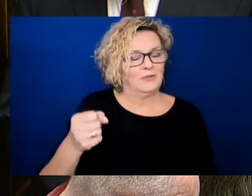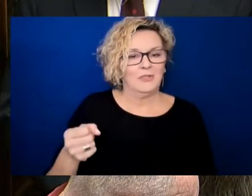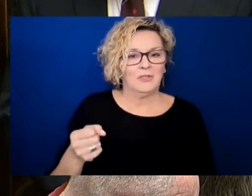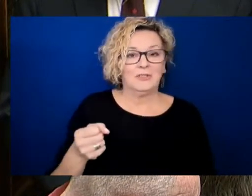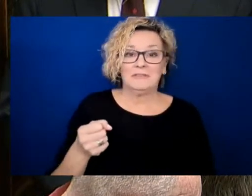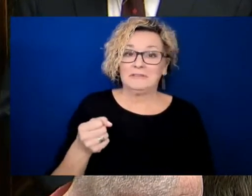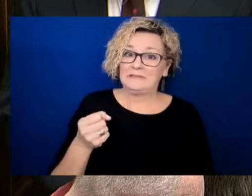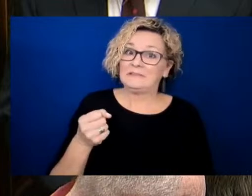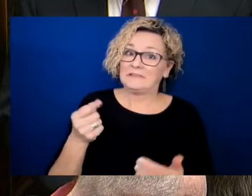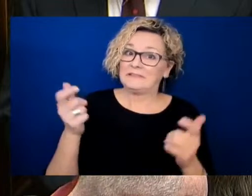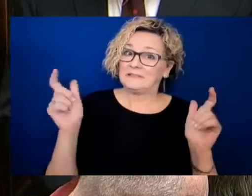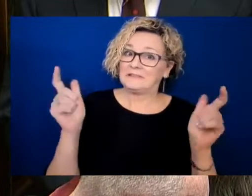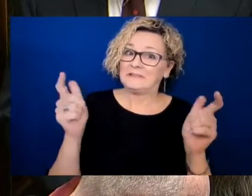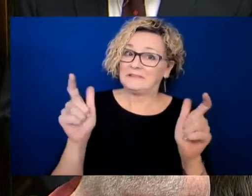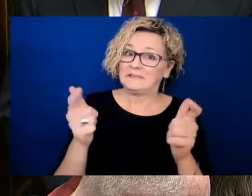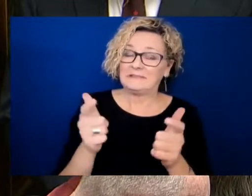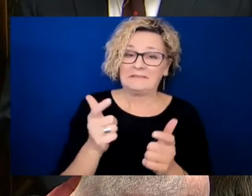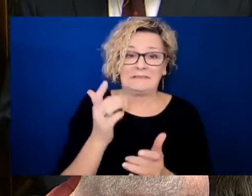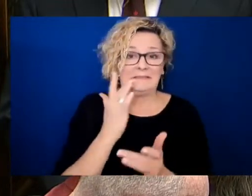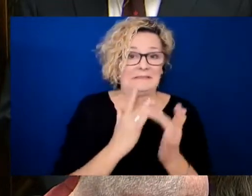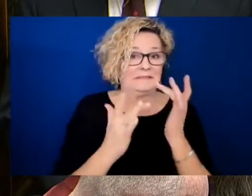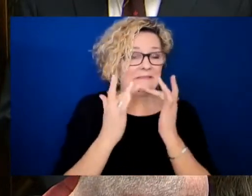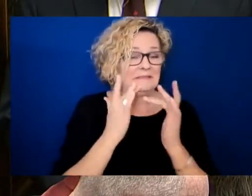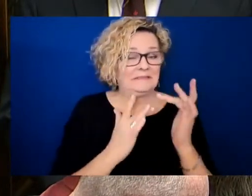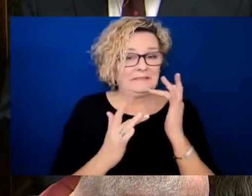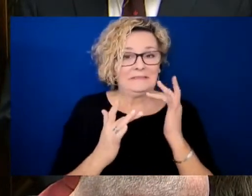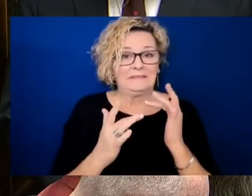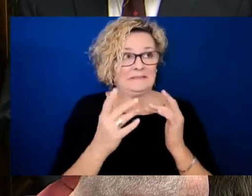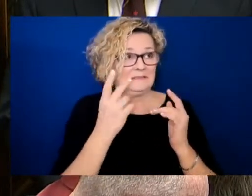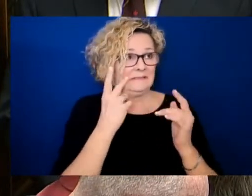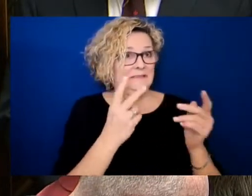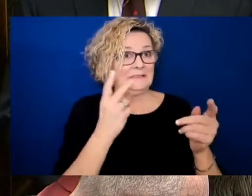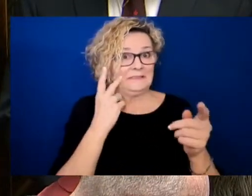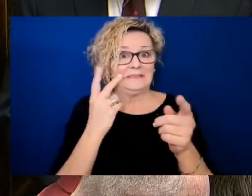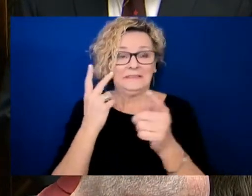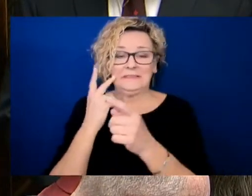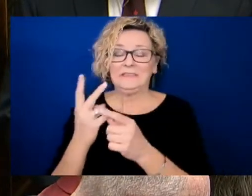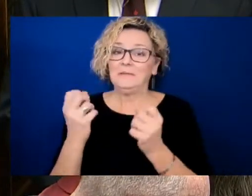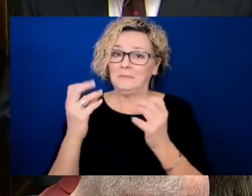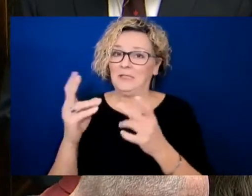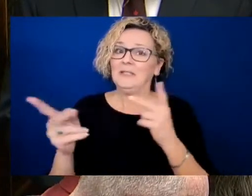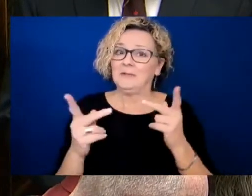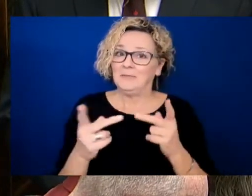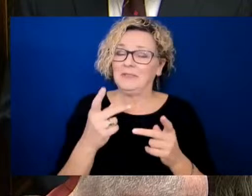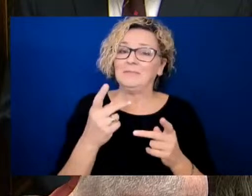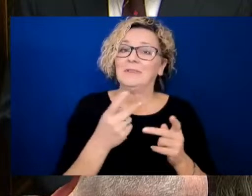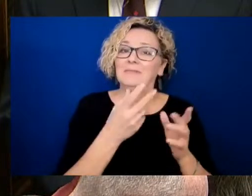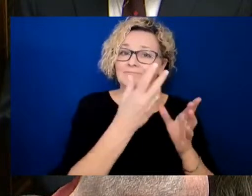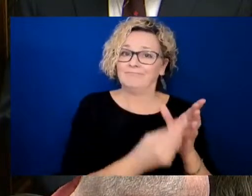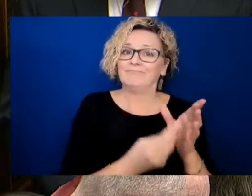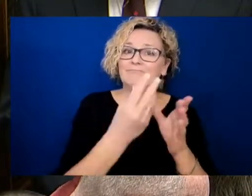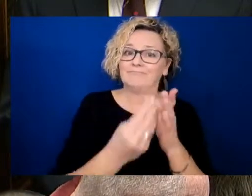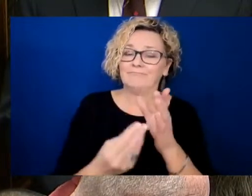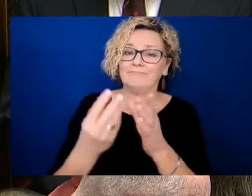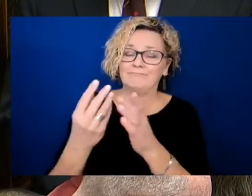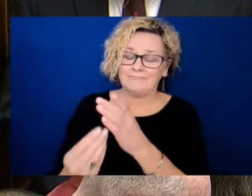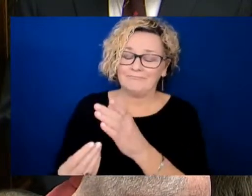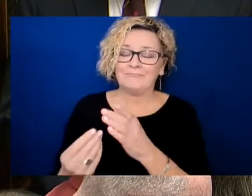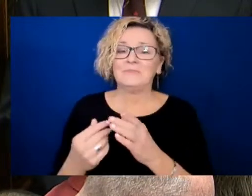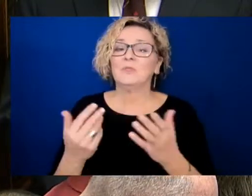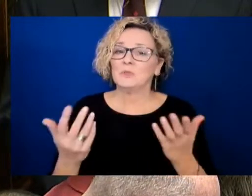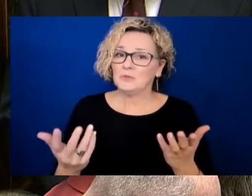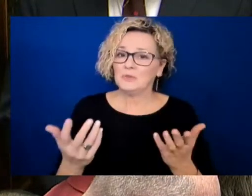elders. And everywhere it's a lot of deaths. So in that prayer, I ask Latlamet to